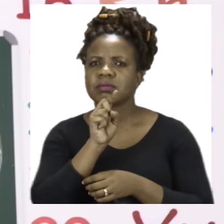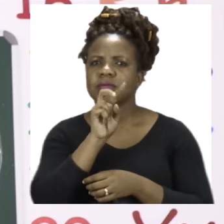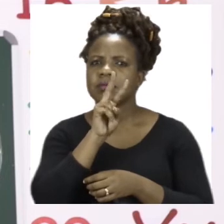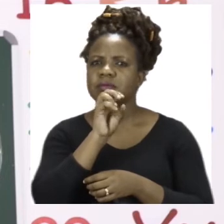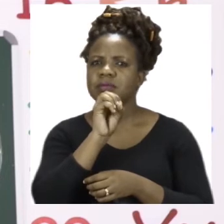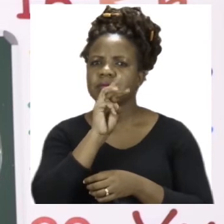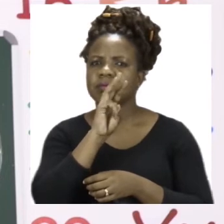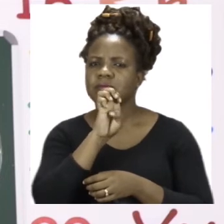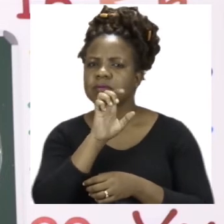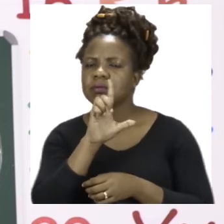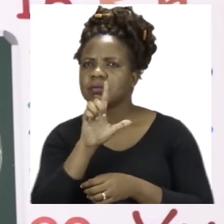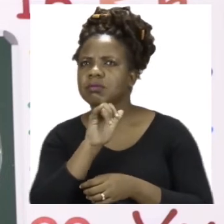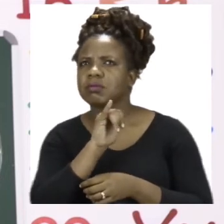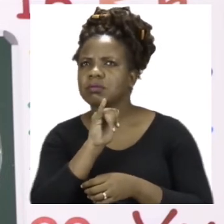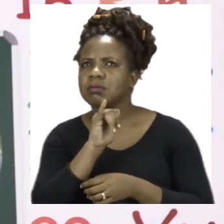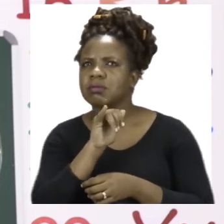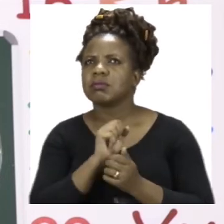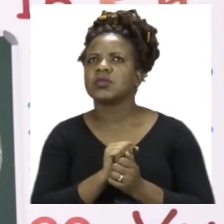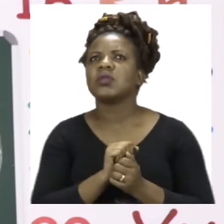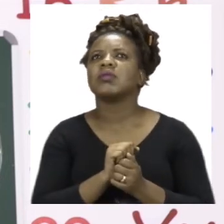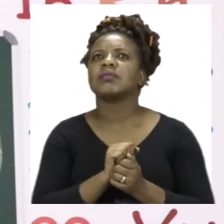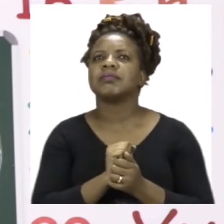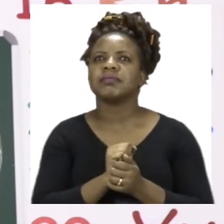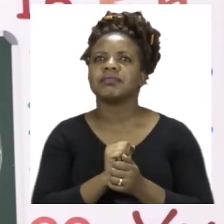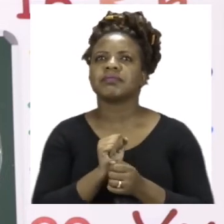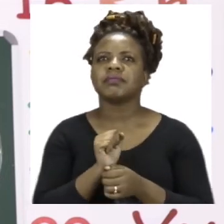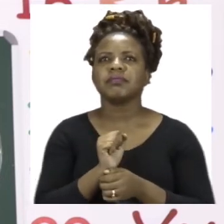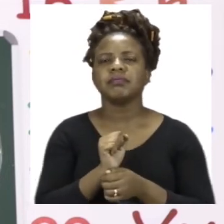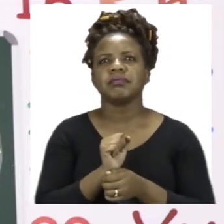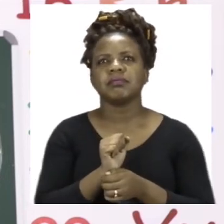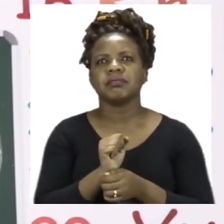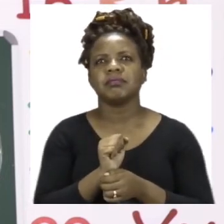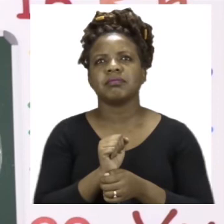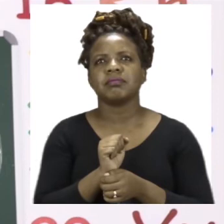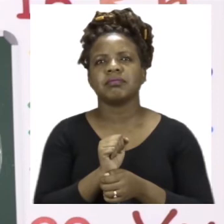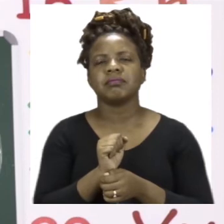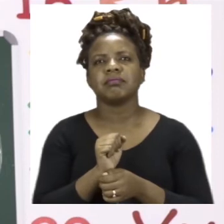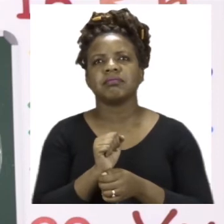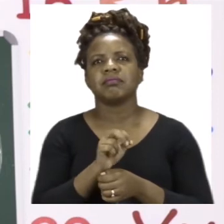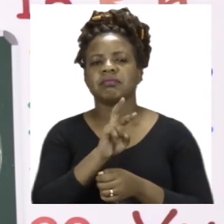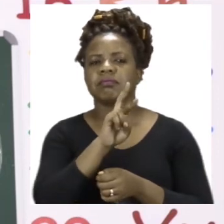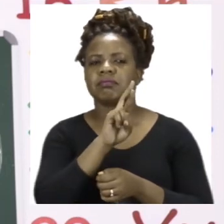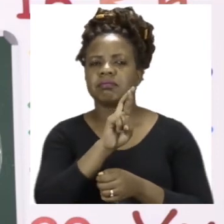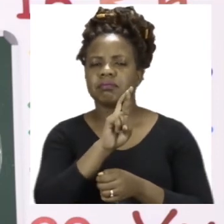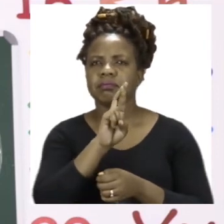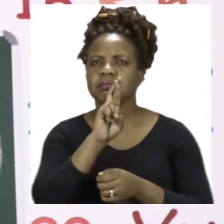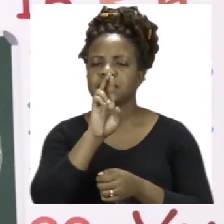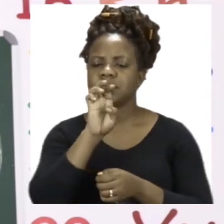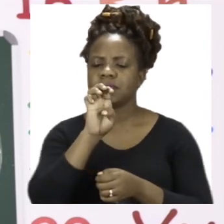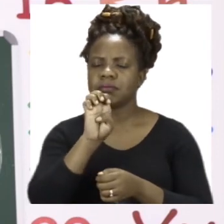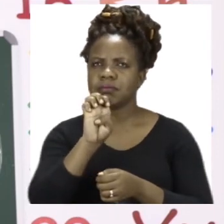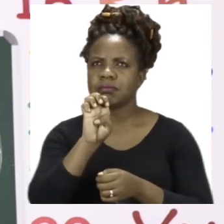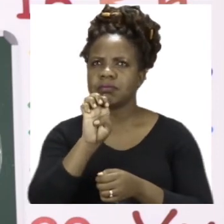and say eh, eh. So I have R. Eh. And